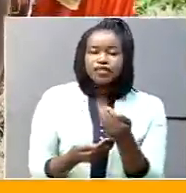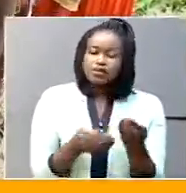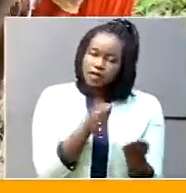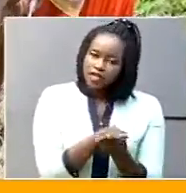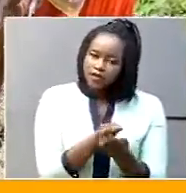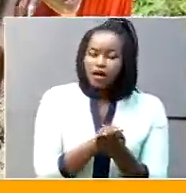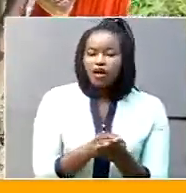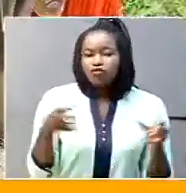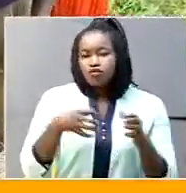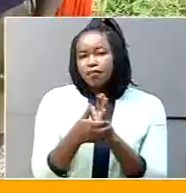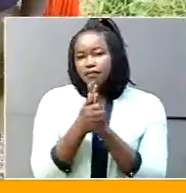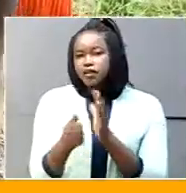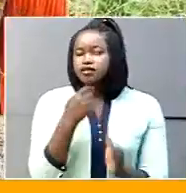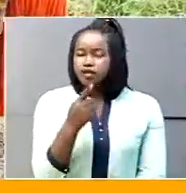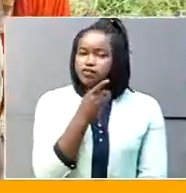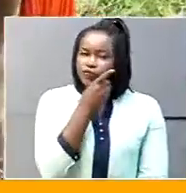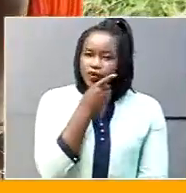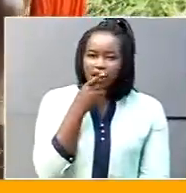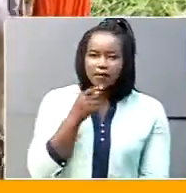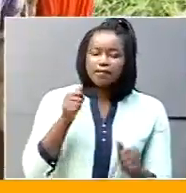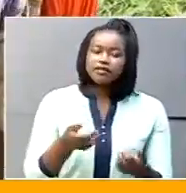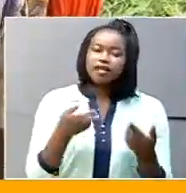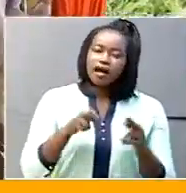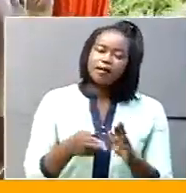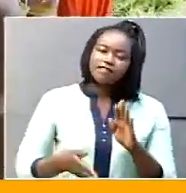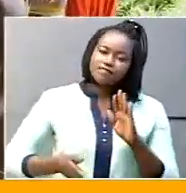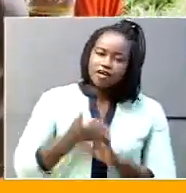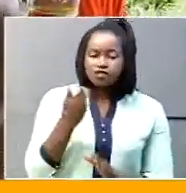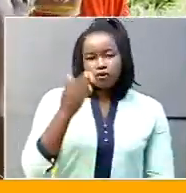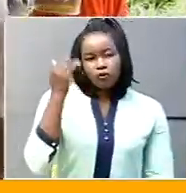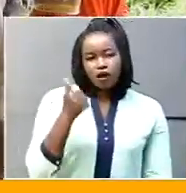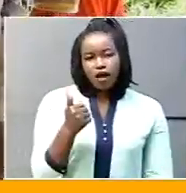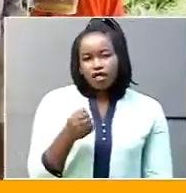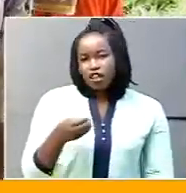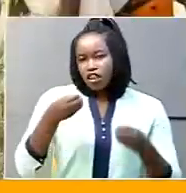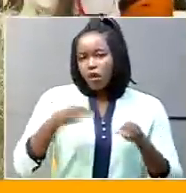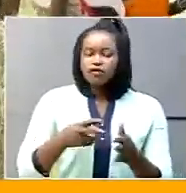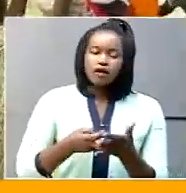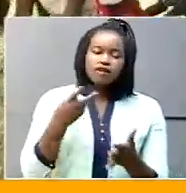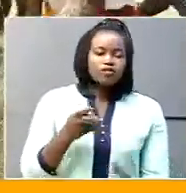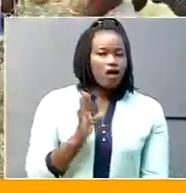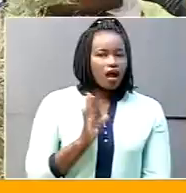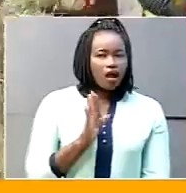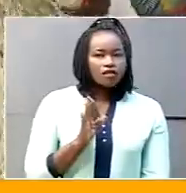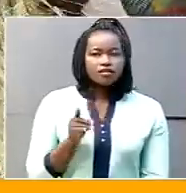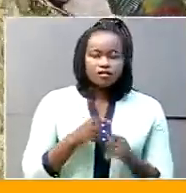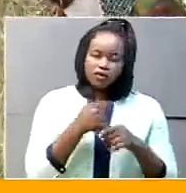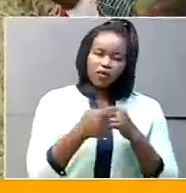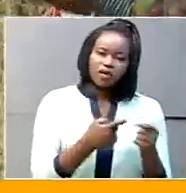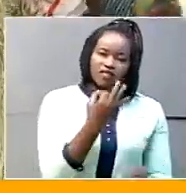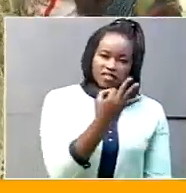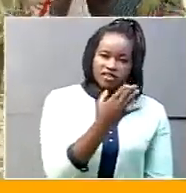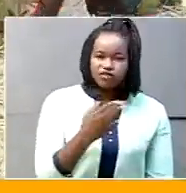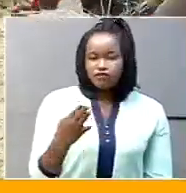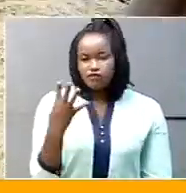Experts say drying should be done as quickly as possible to minimize losses, and usually takes 3 to 4 days for